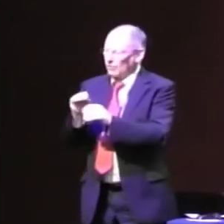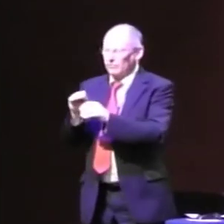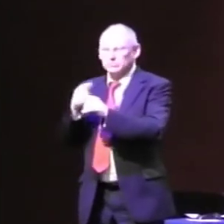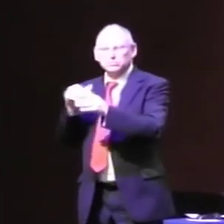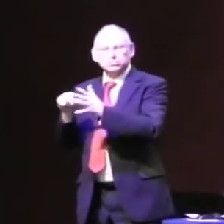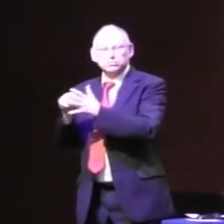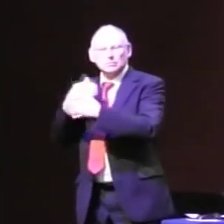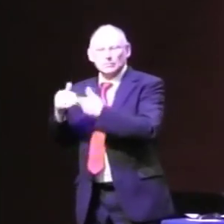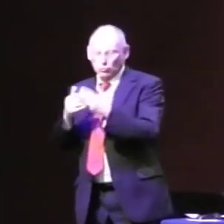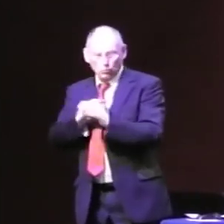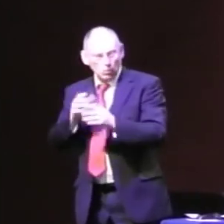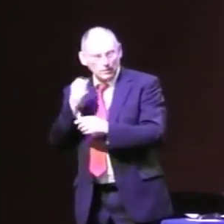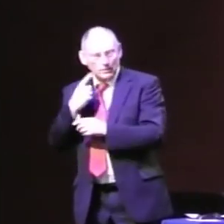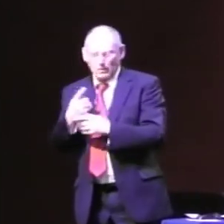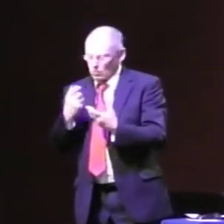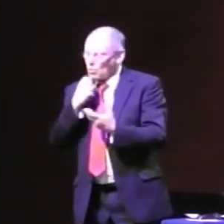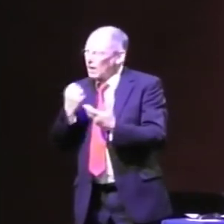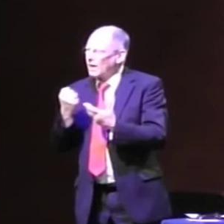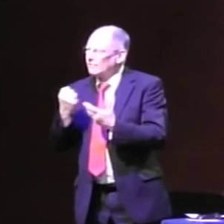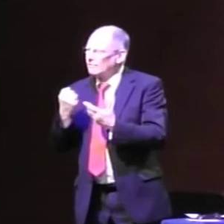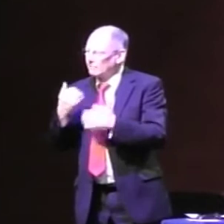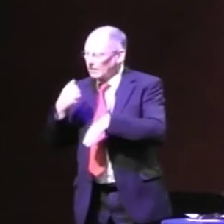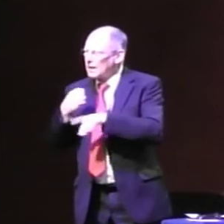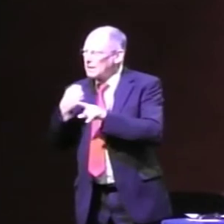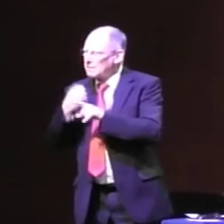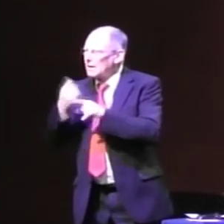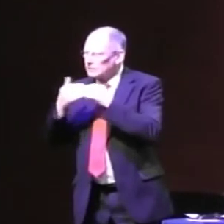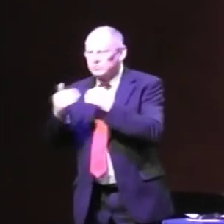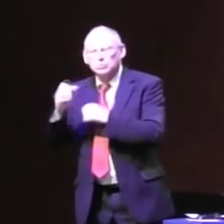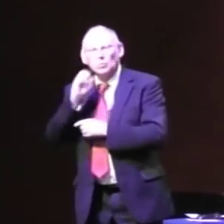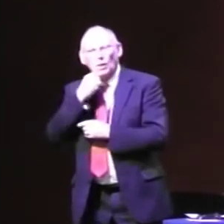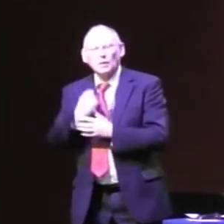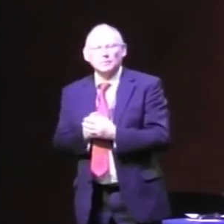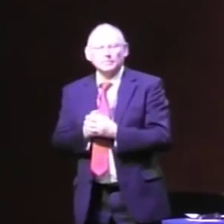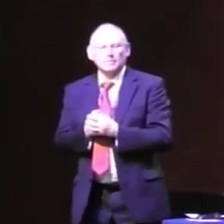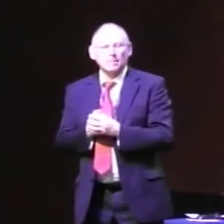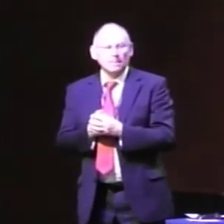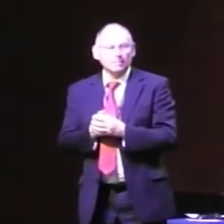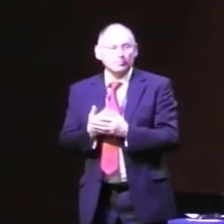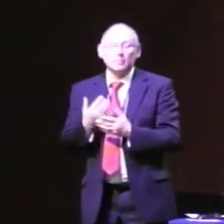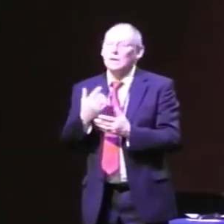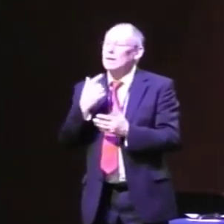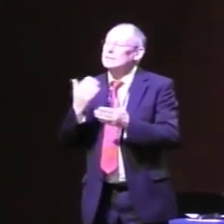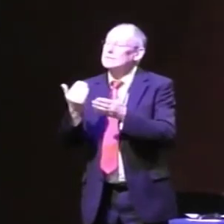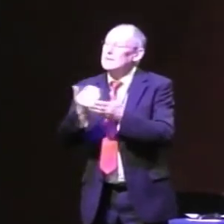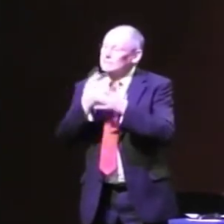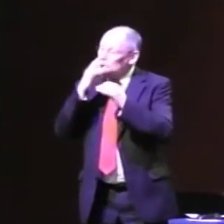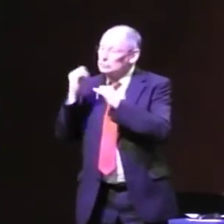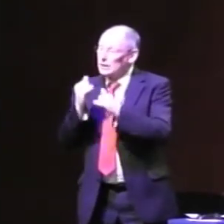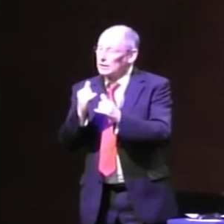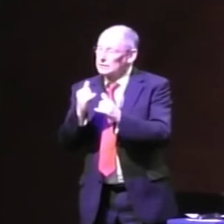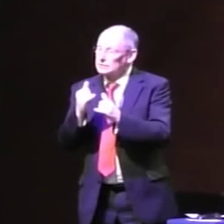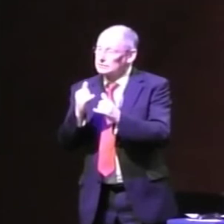cannot understand why there will be no lasting impact on the pupils. In terms of the safety checks, and I think the